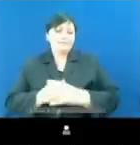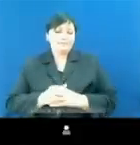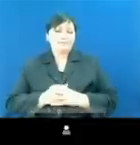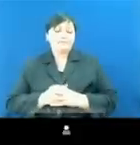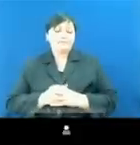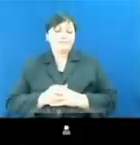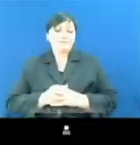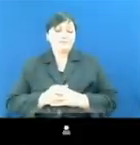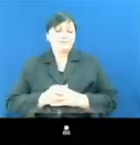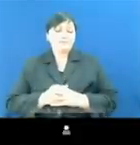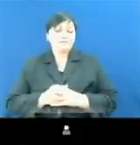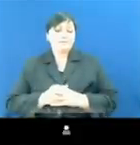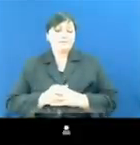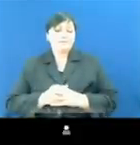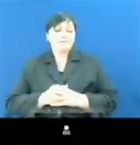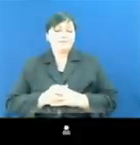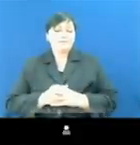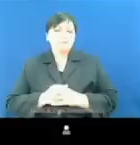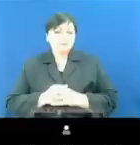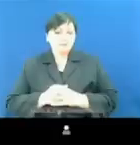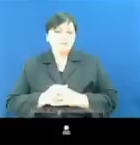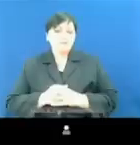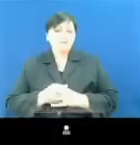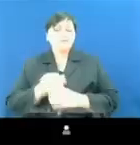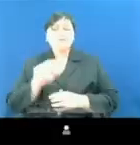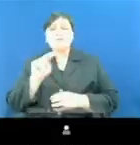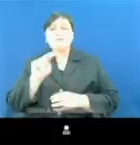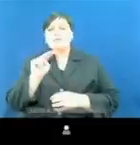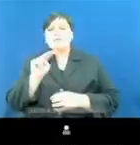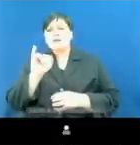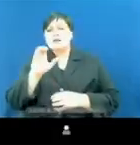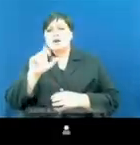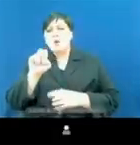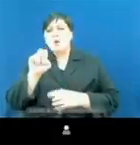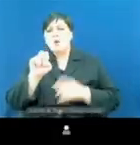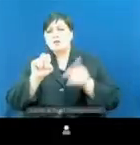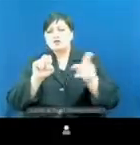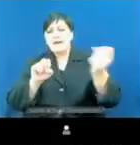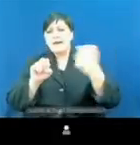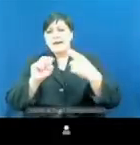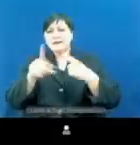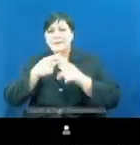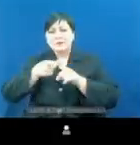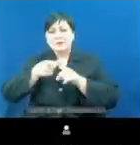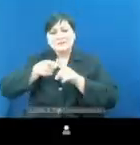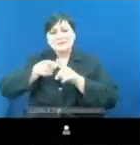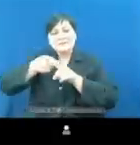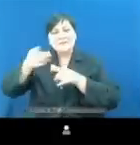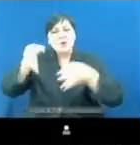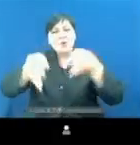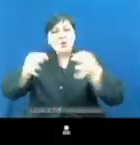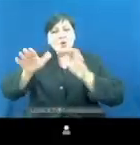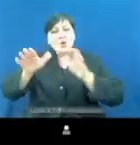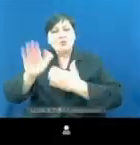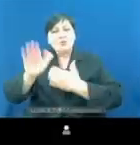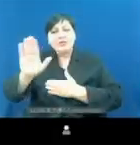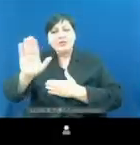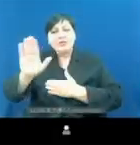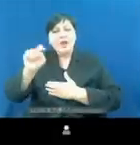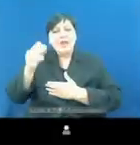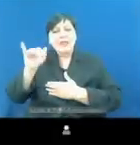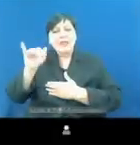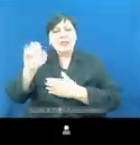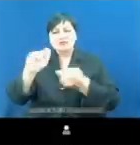I would talk about some of, Nicole asked about specifically in the courtroom ethics change. Will I be providing some examples?